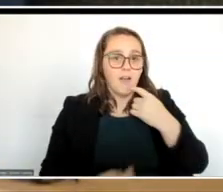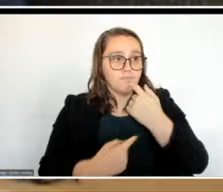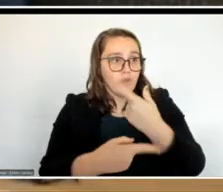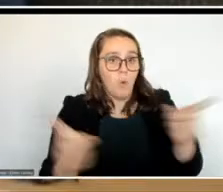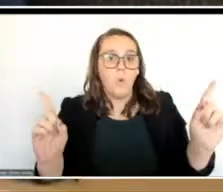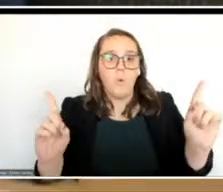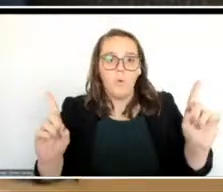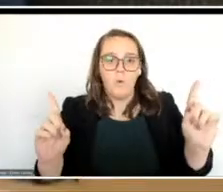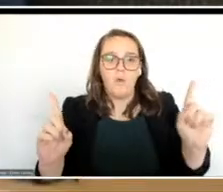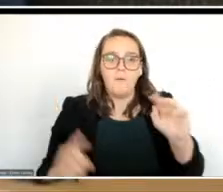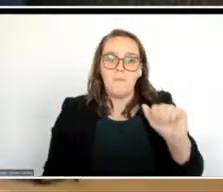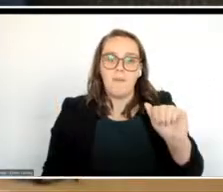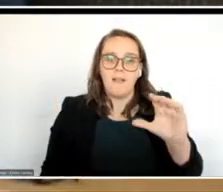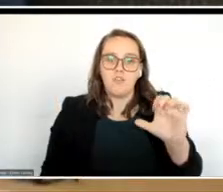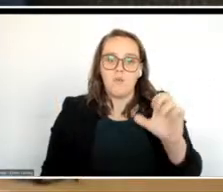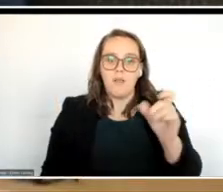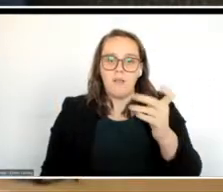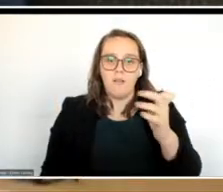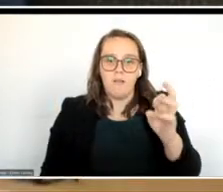McGregor